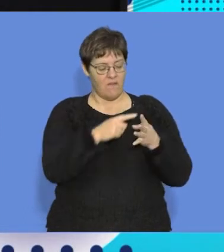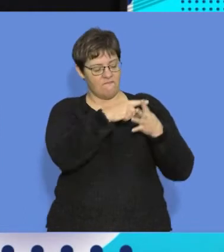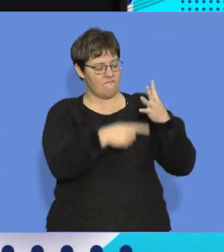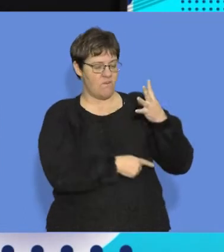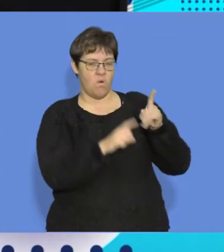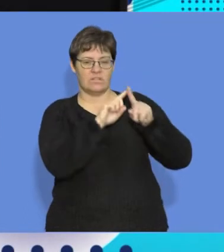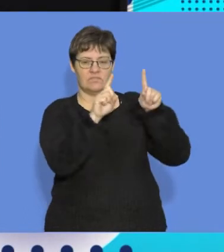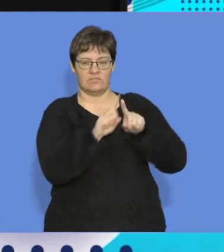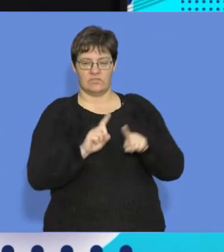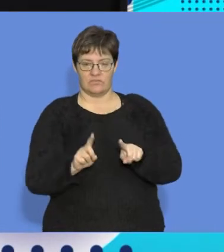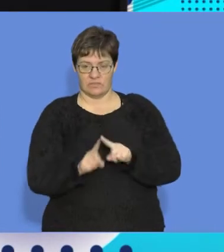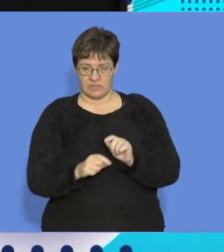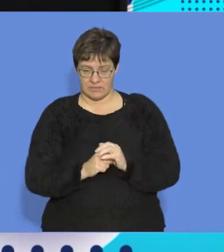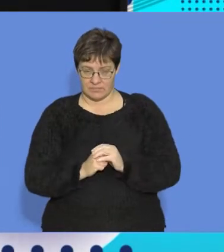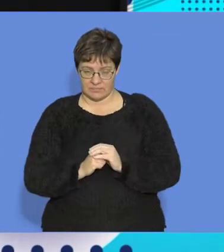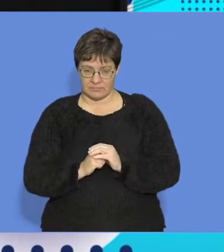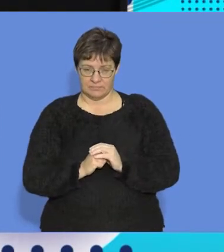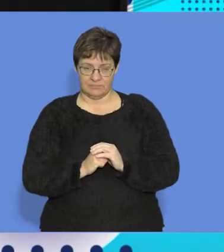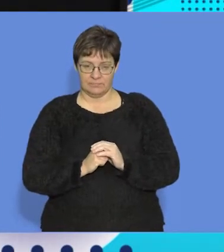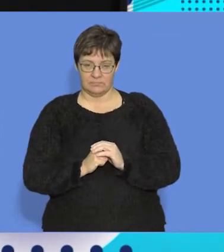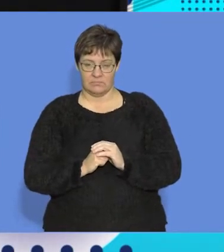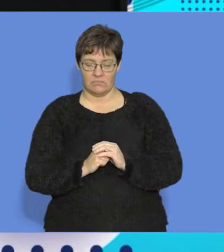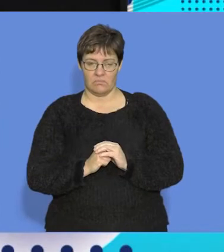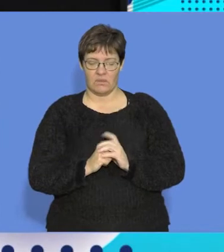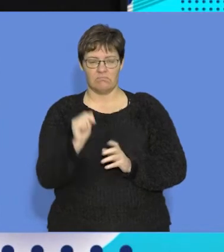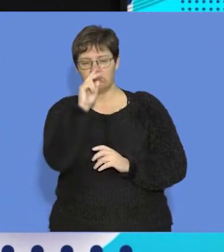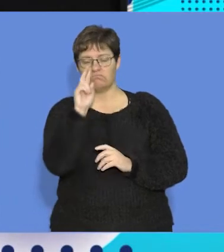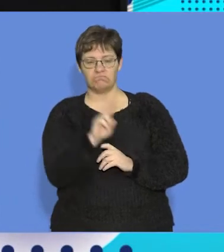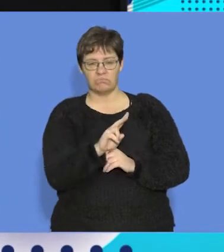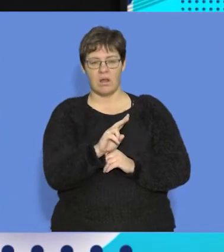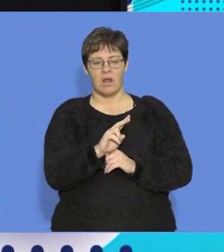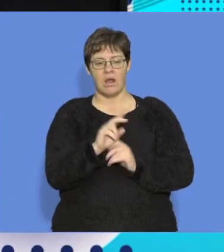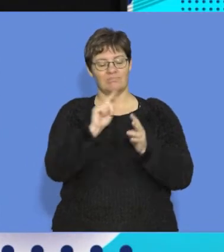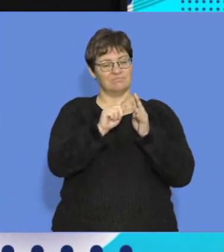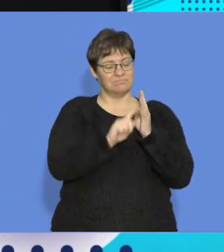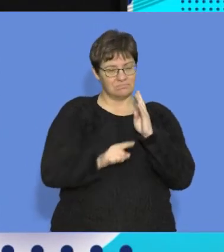4 different types of tissues. So you have to be looking at all of